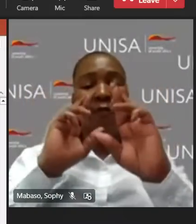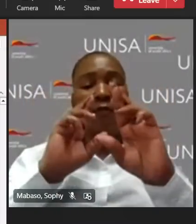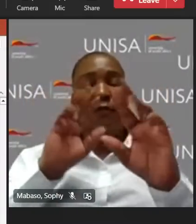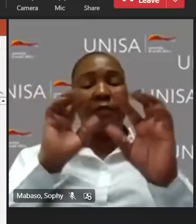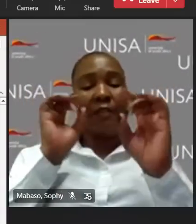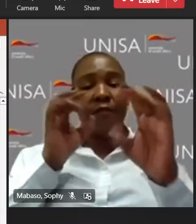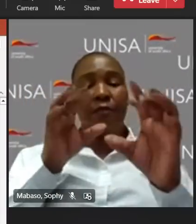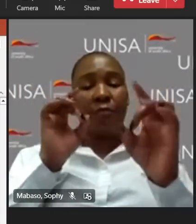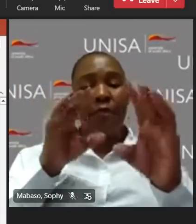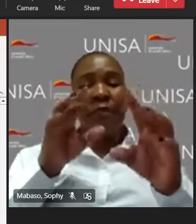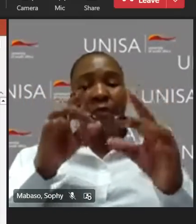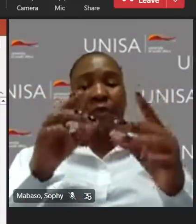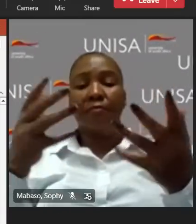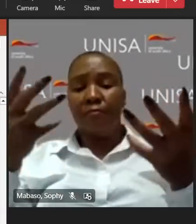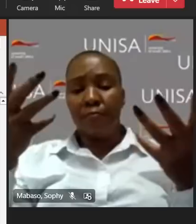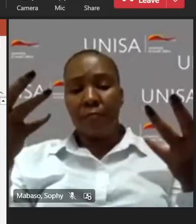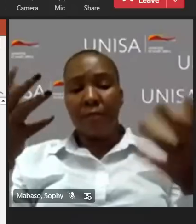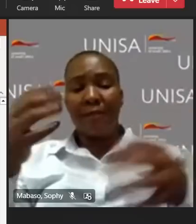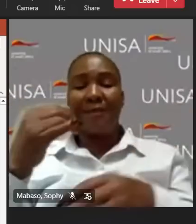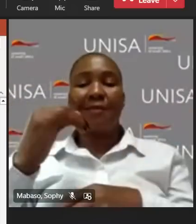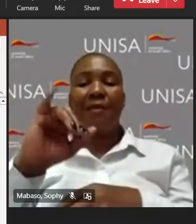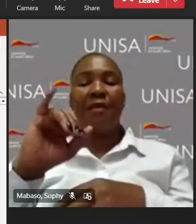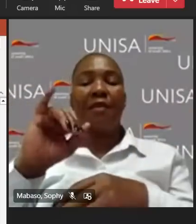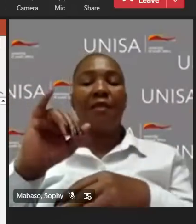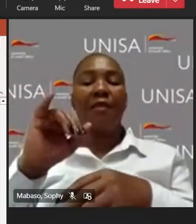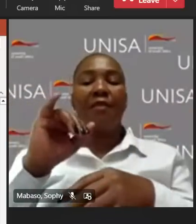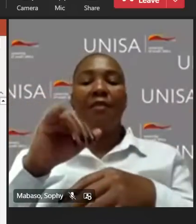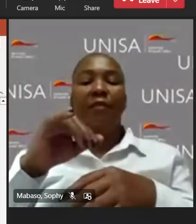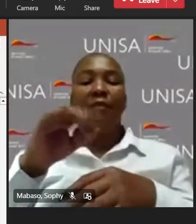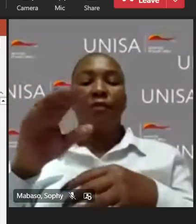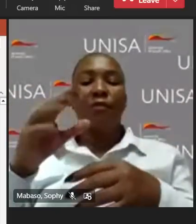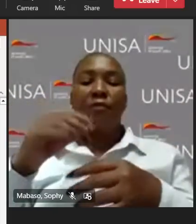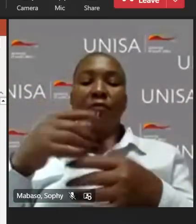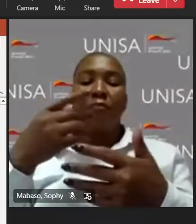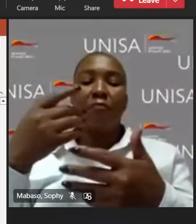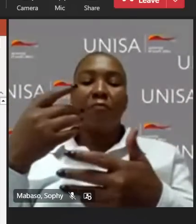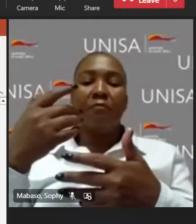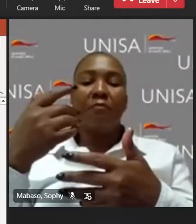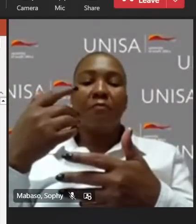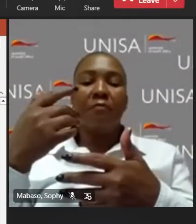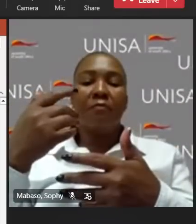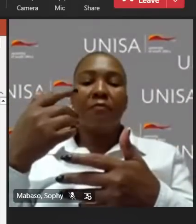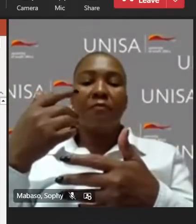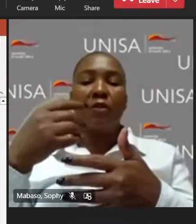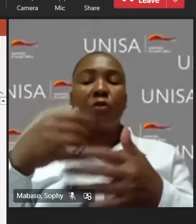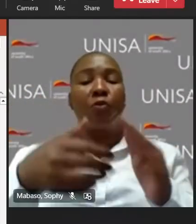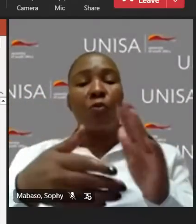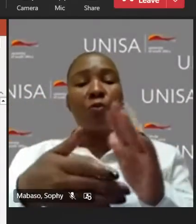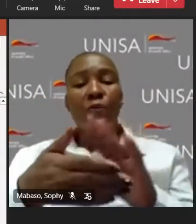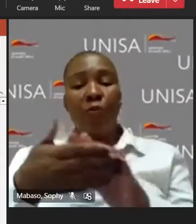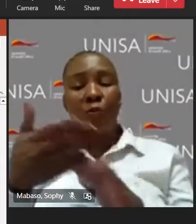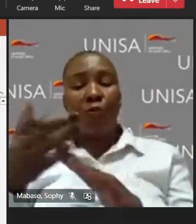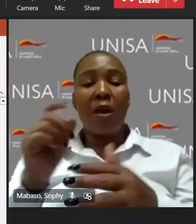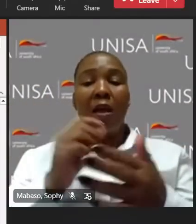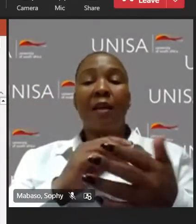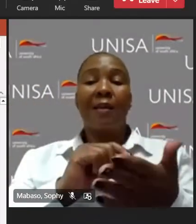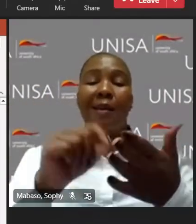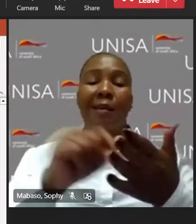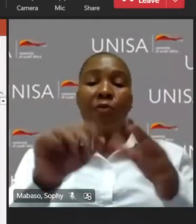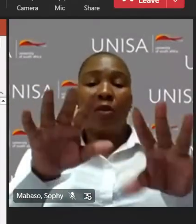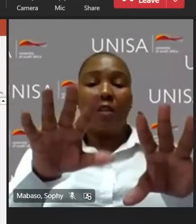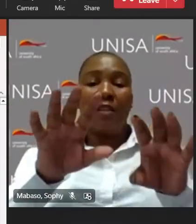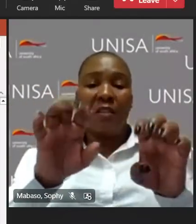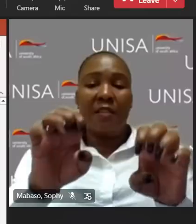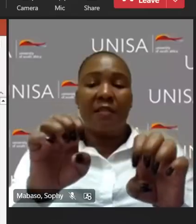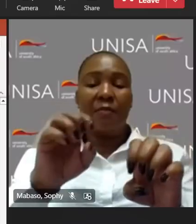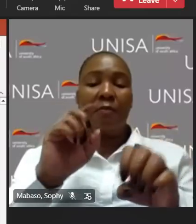can still get your timetable. You can still go and write your exams. It do not